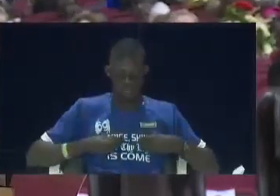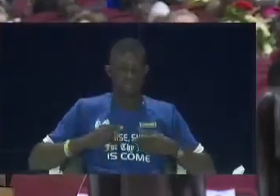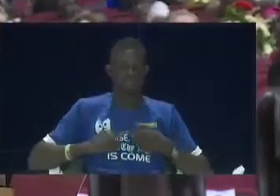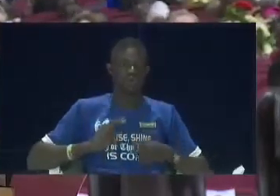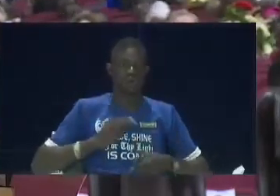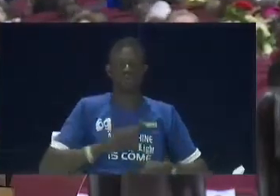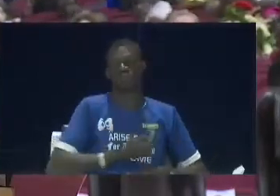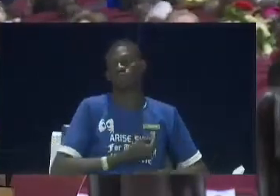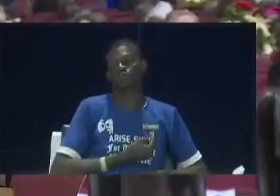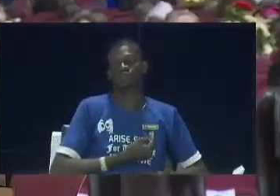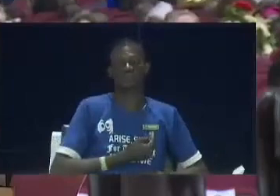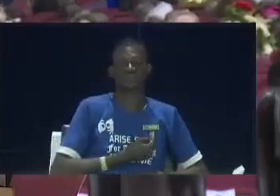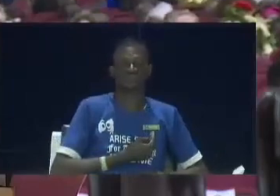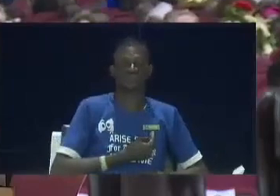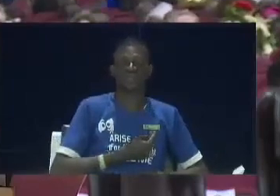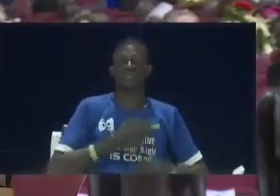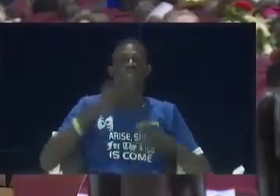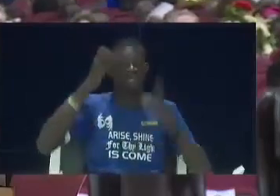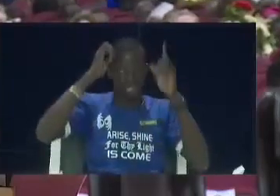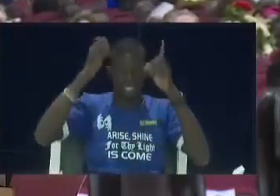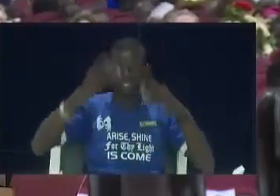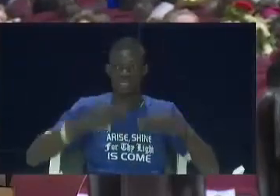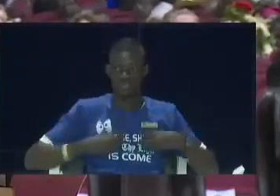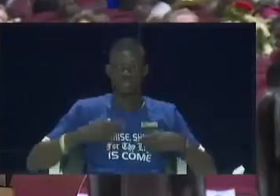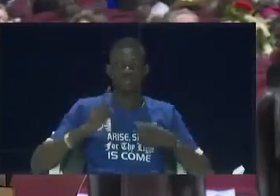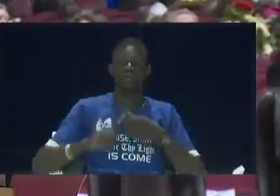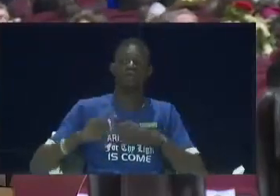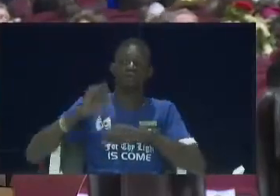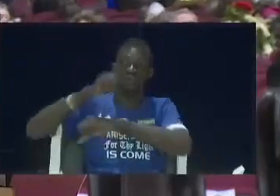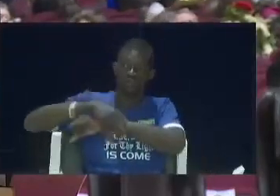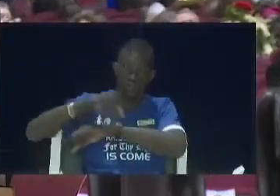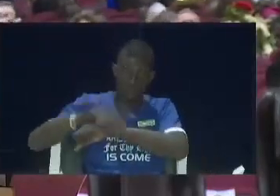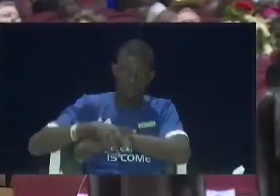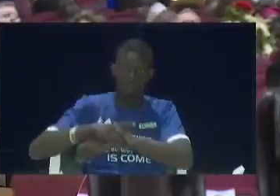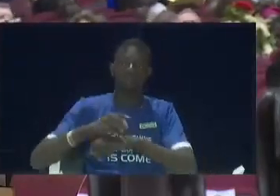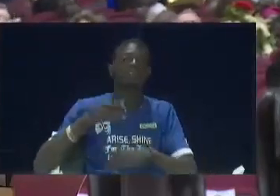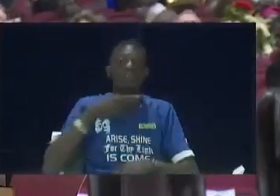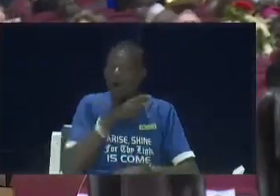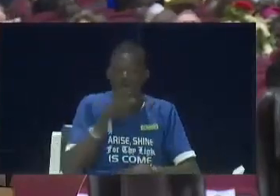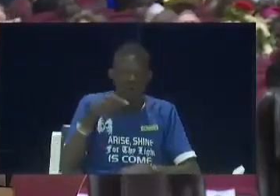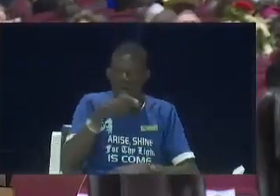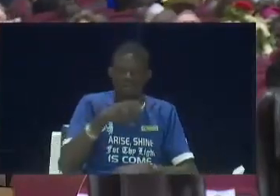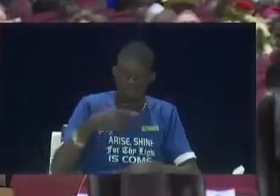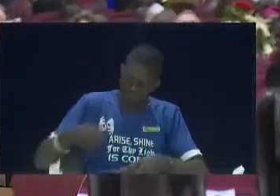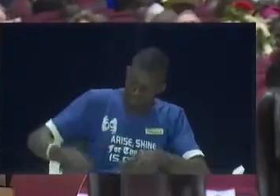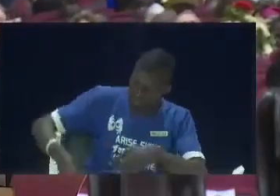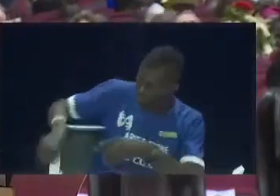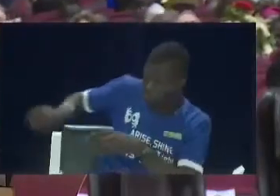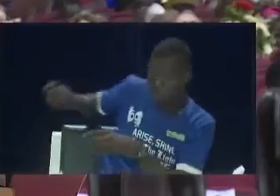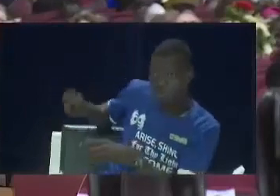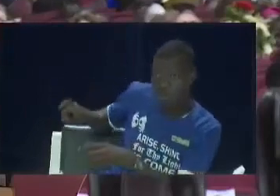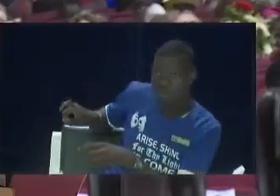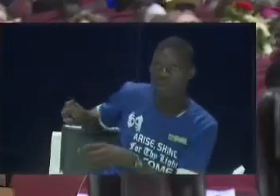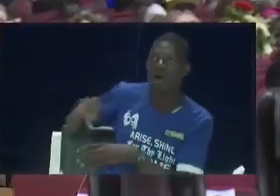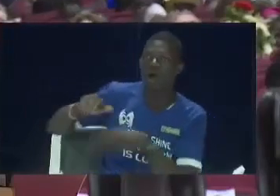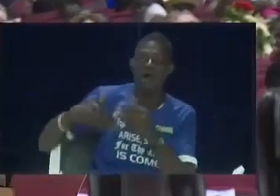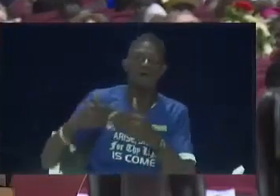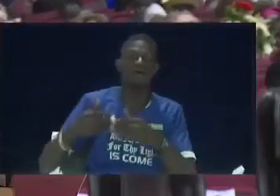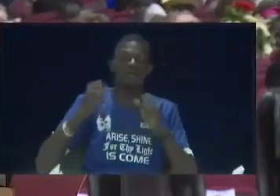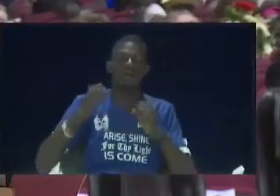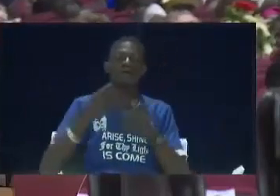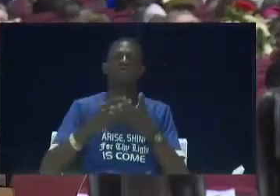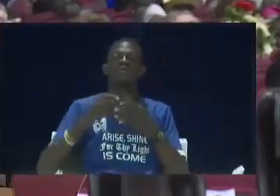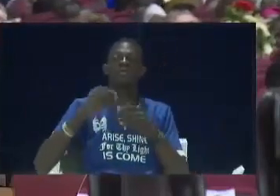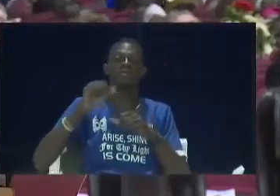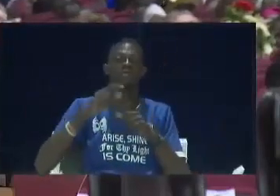to us. He has given us power to tread on serpents and on scorpions and over all the power of the enemies. He